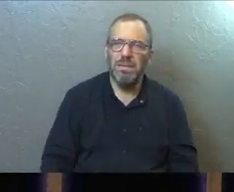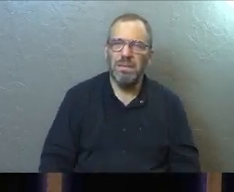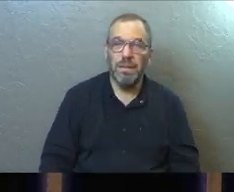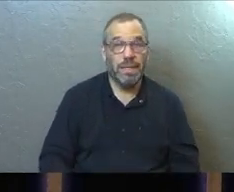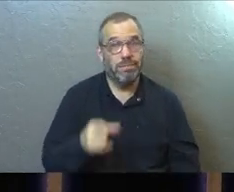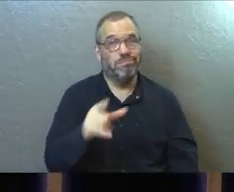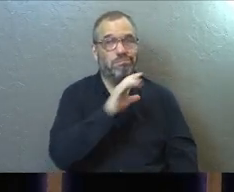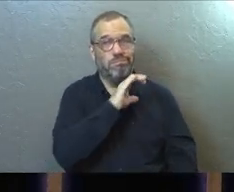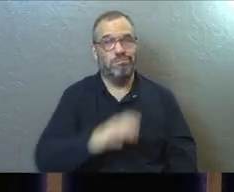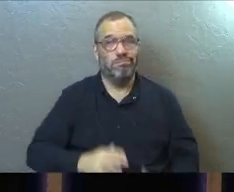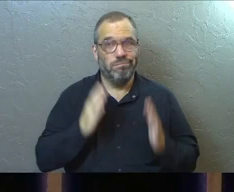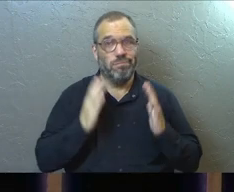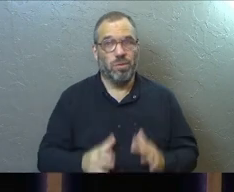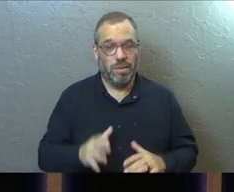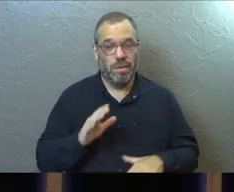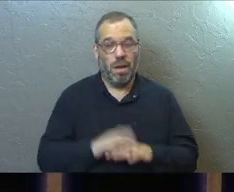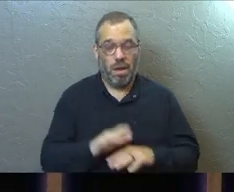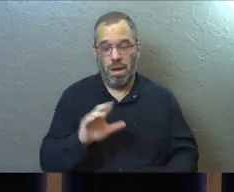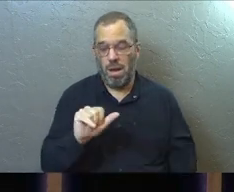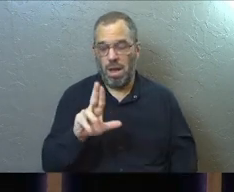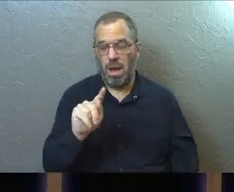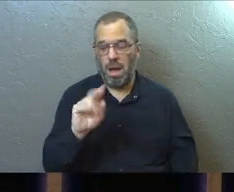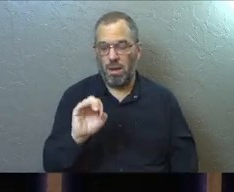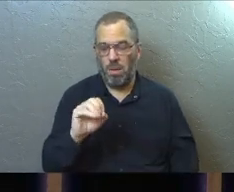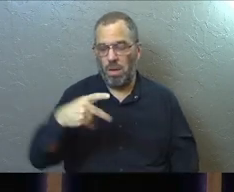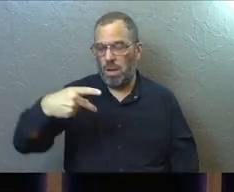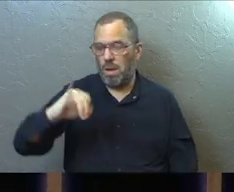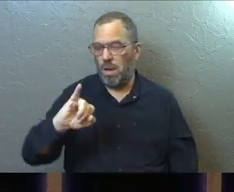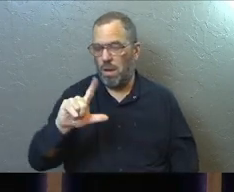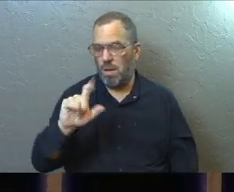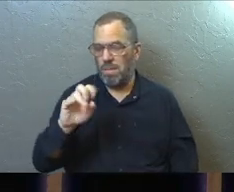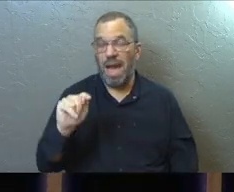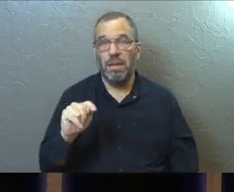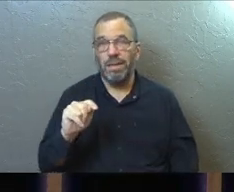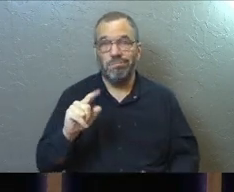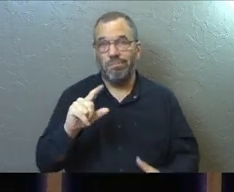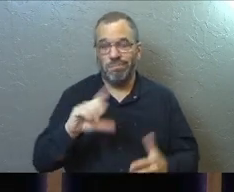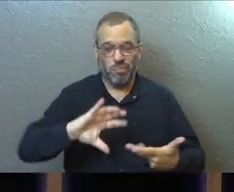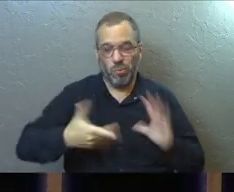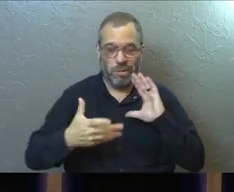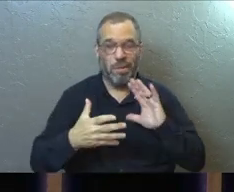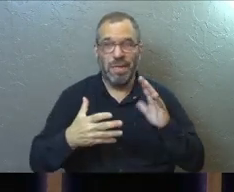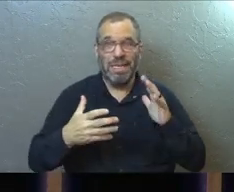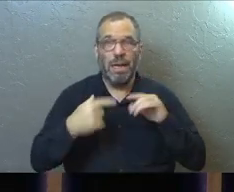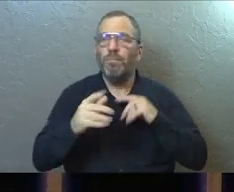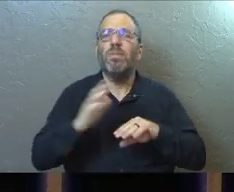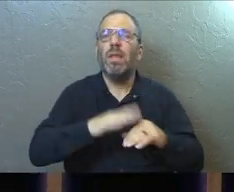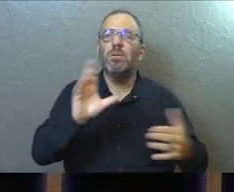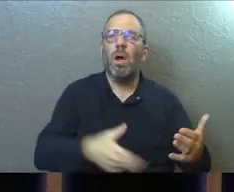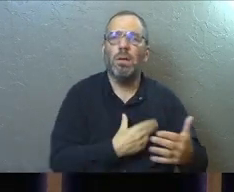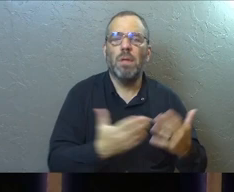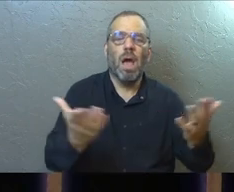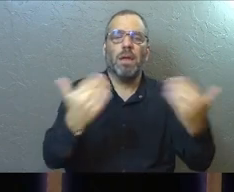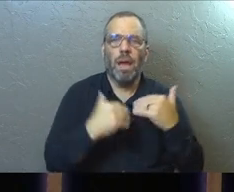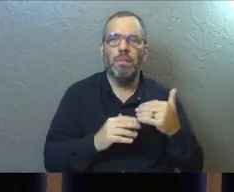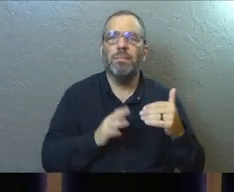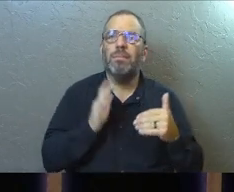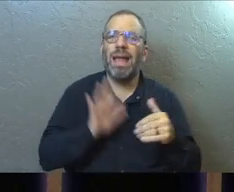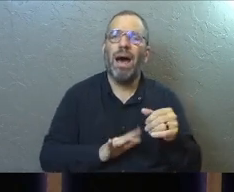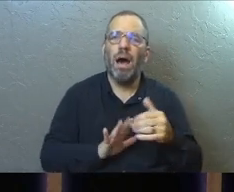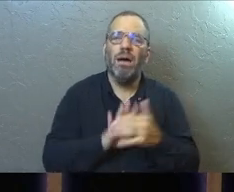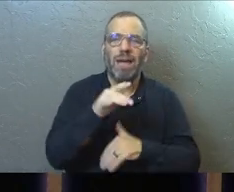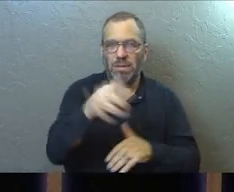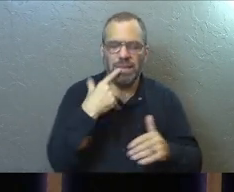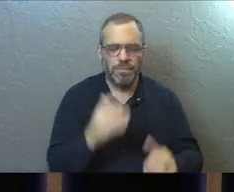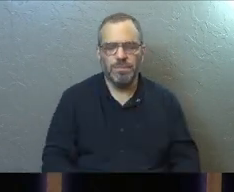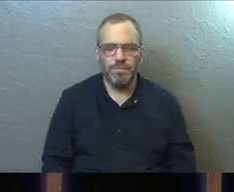Even as Christians, our autopilot is screwed up. After we're saved, we still struggle against it. There's an old hymn called Come Thou Fount, and it